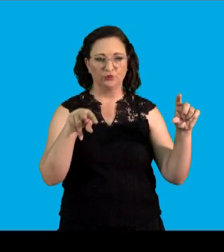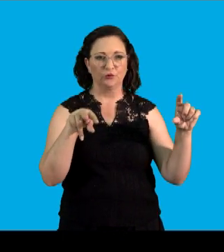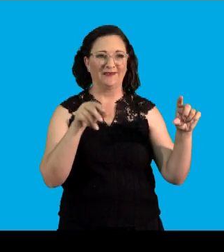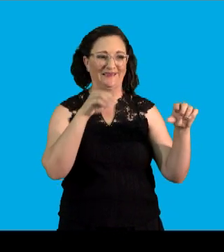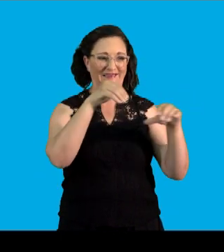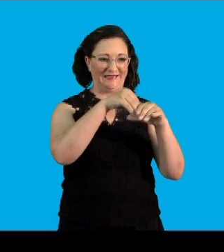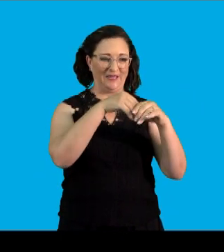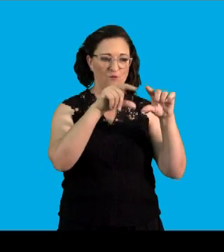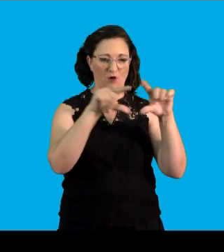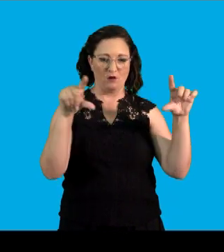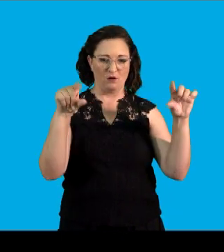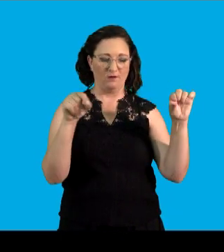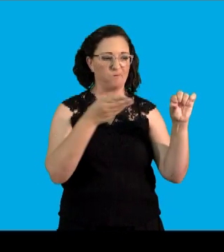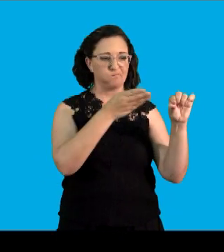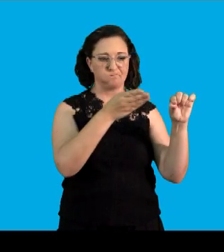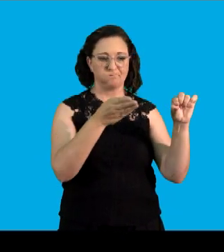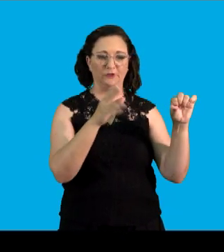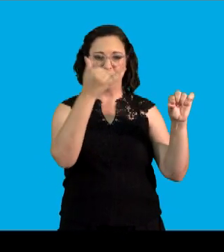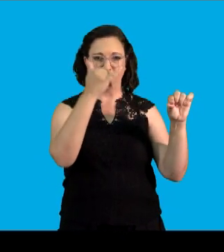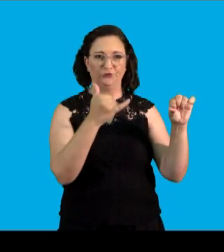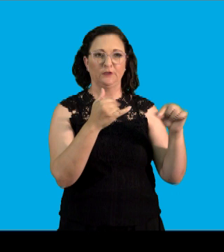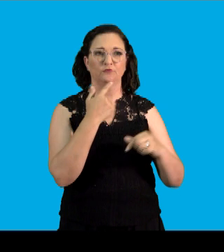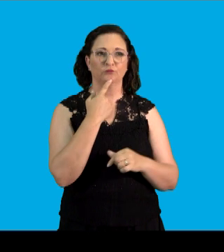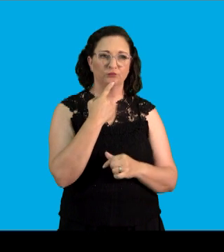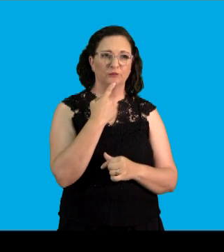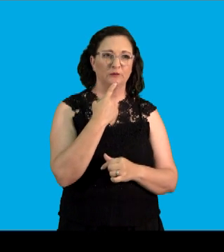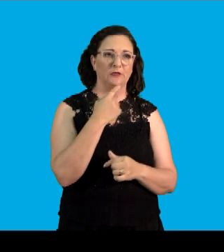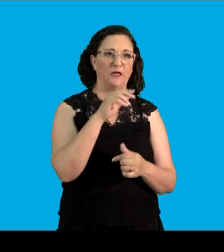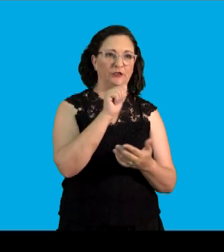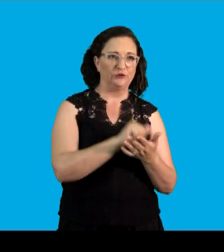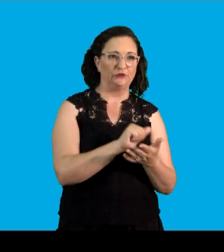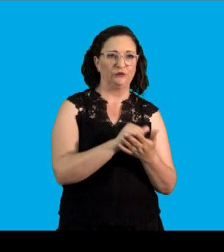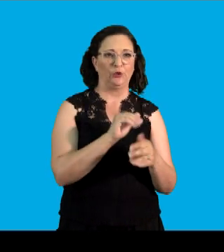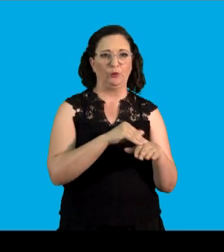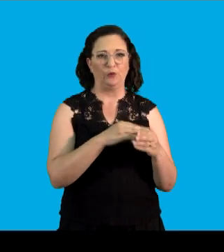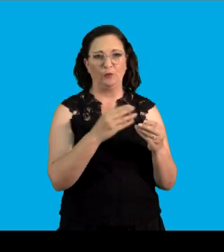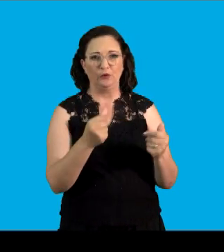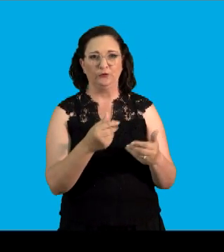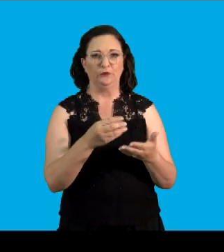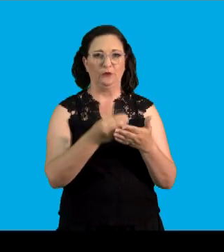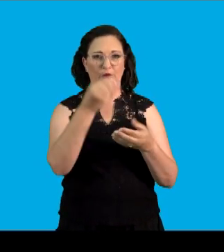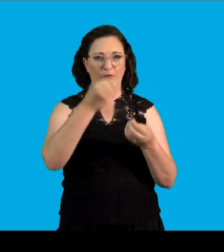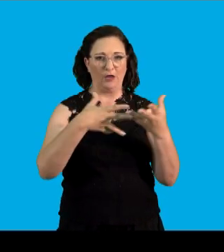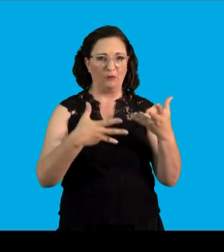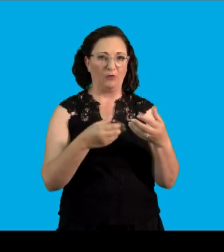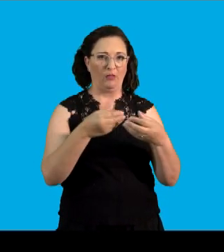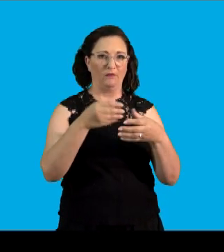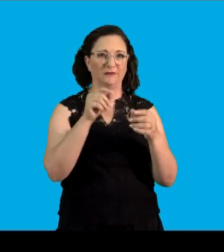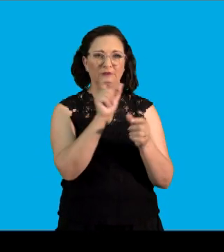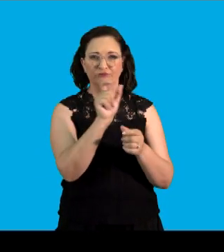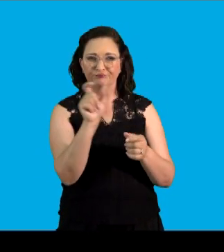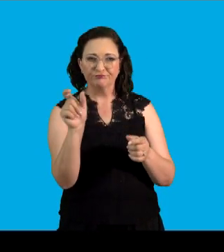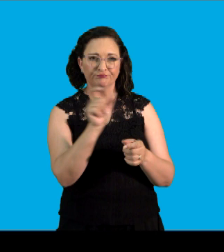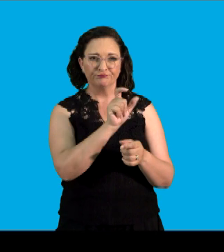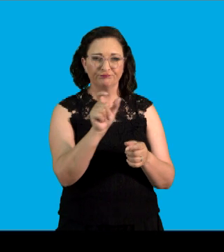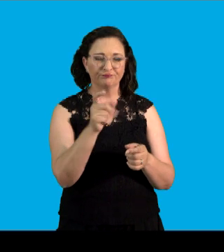the box, and then in your box you check. Right, is it assurance? Is it problem solving? Is it memorandum of incorporation? Is it insurance?